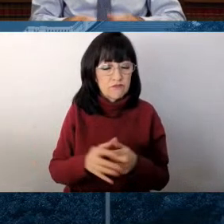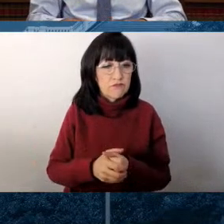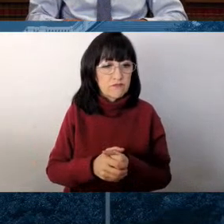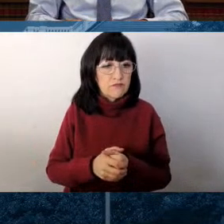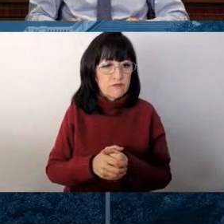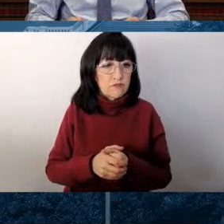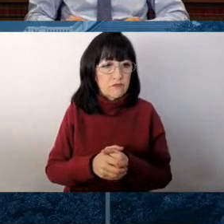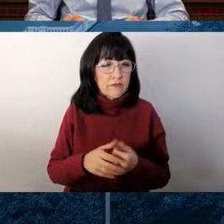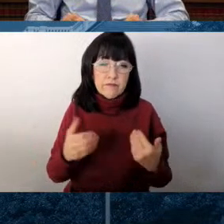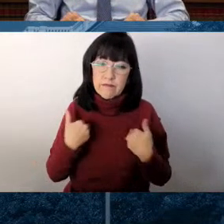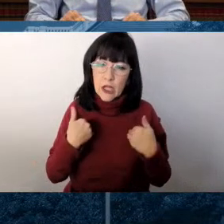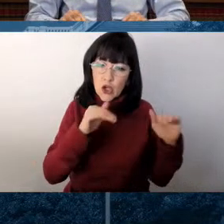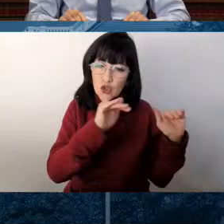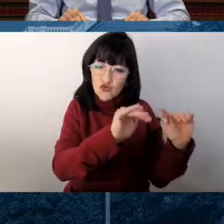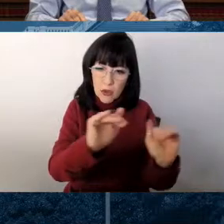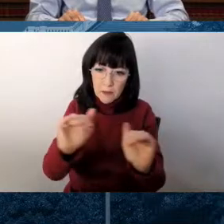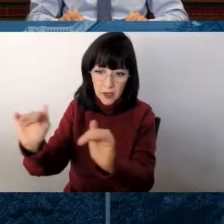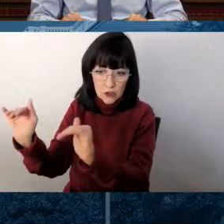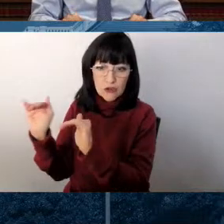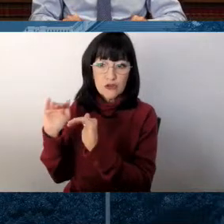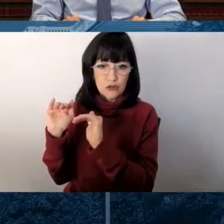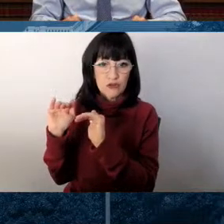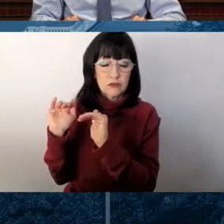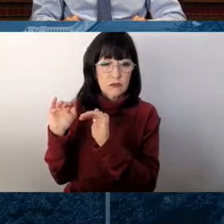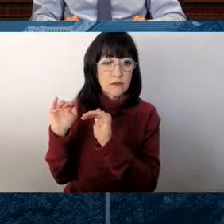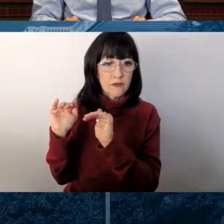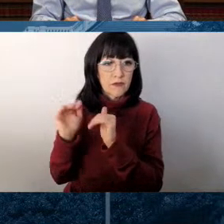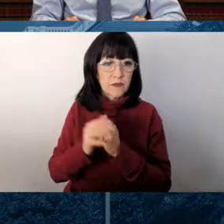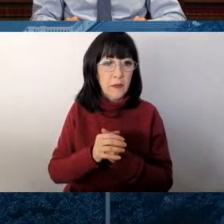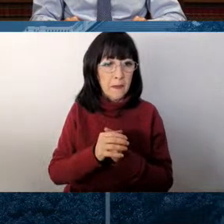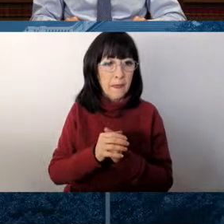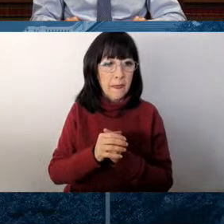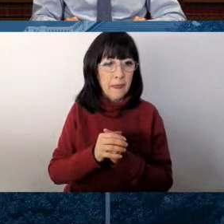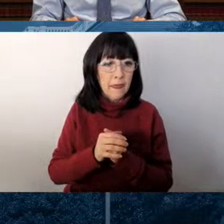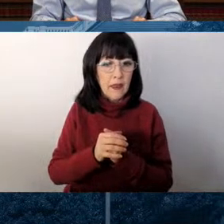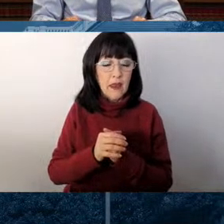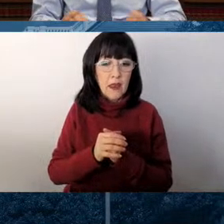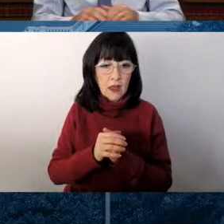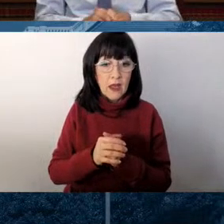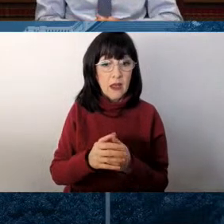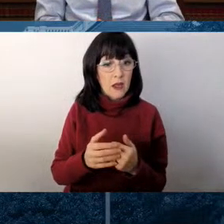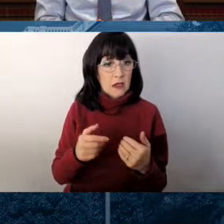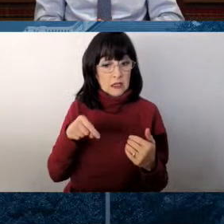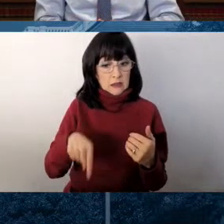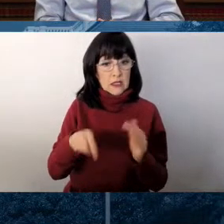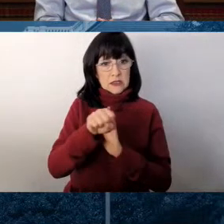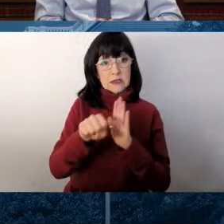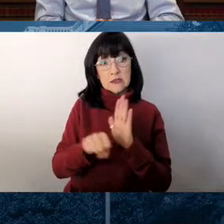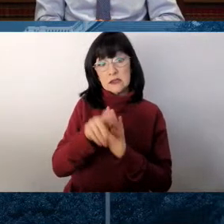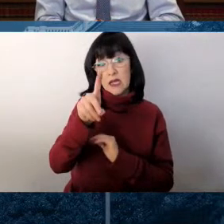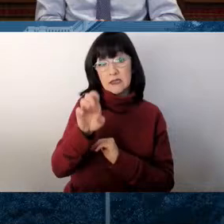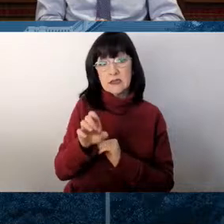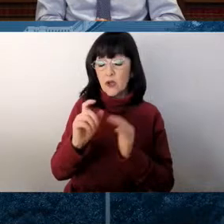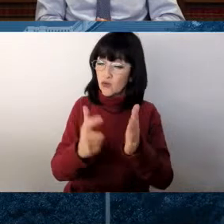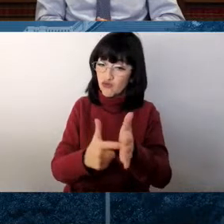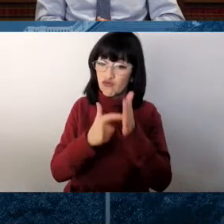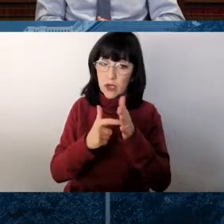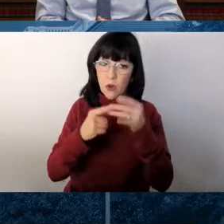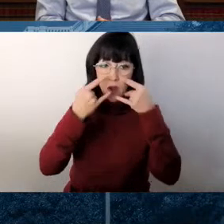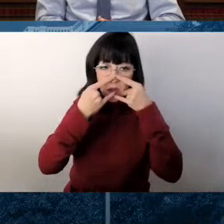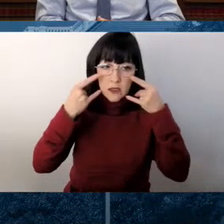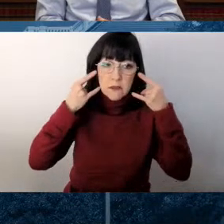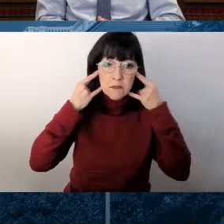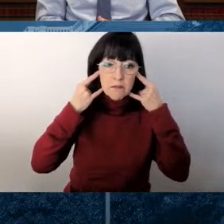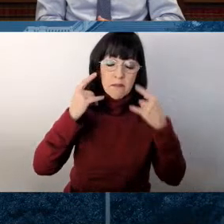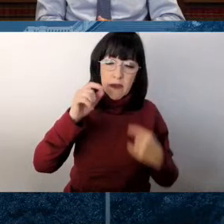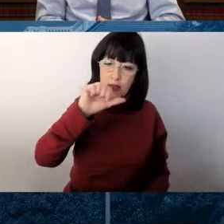a reminder that we do have an indoor mask mandate, that masks are required in indoor public settings.